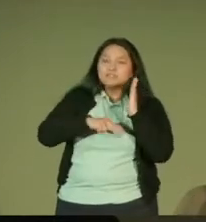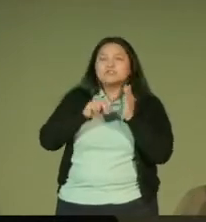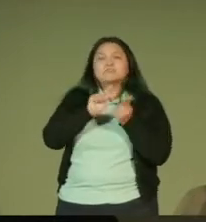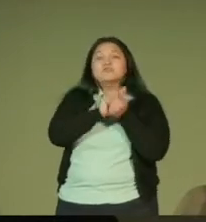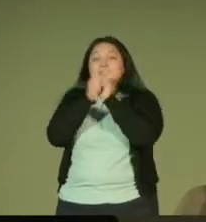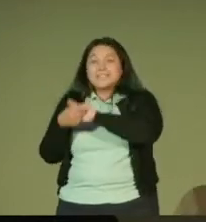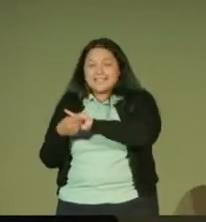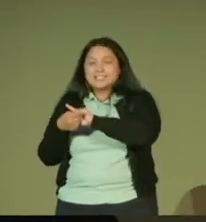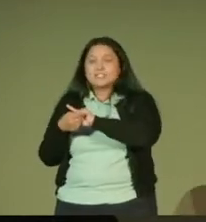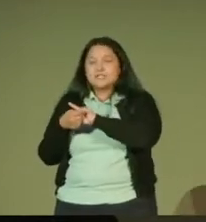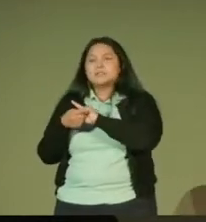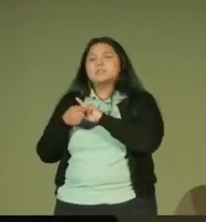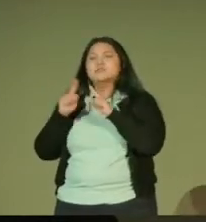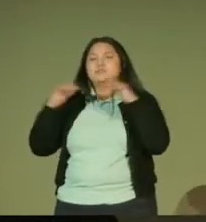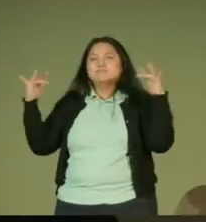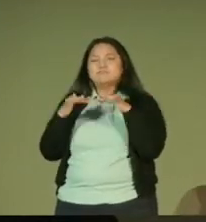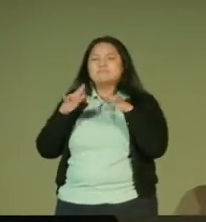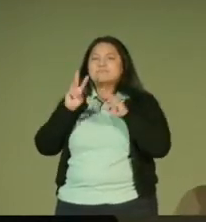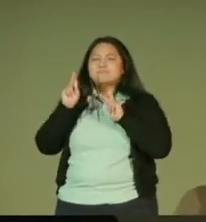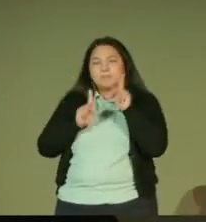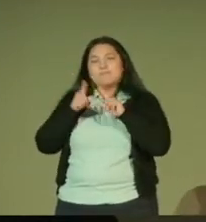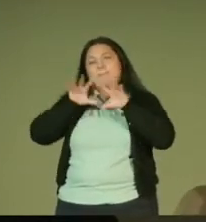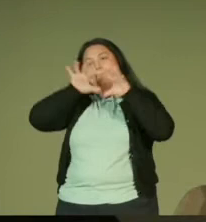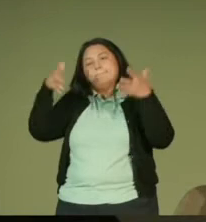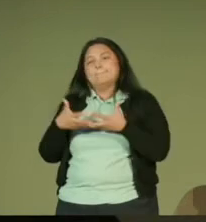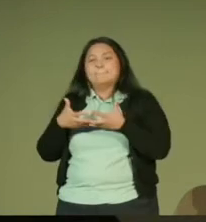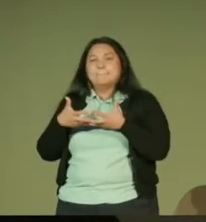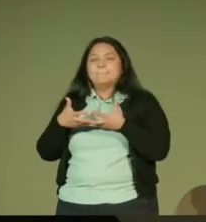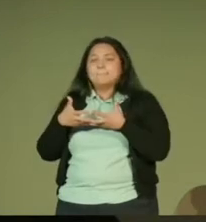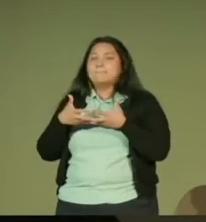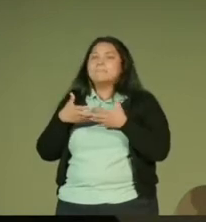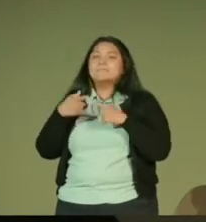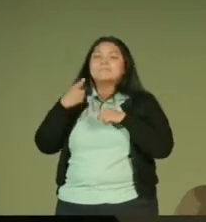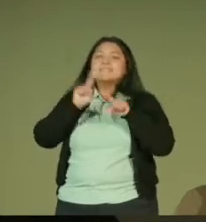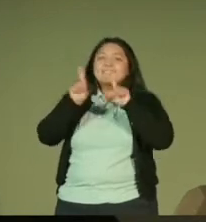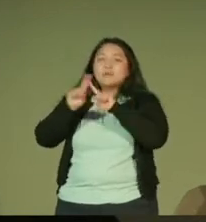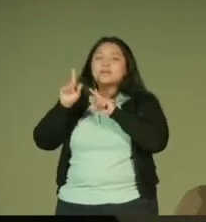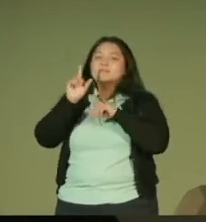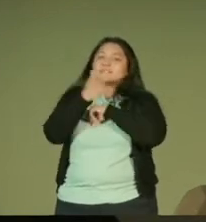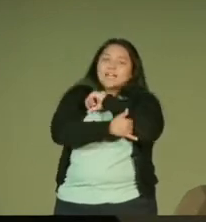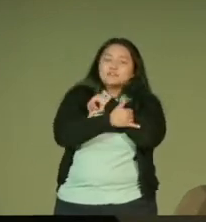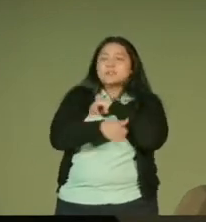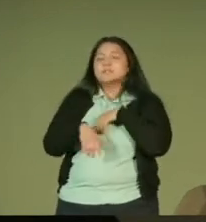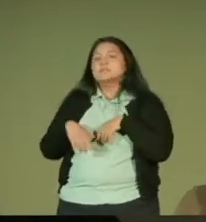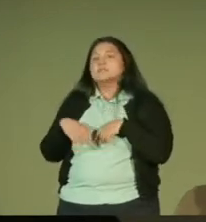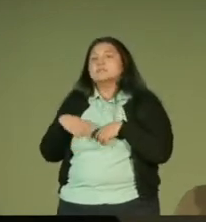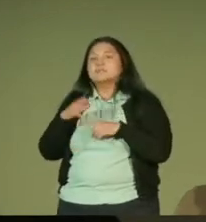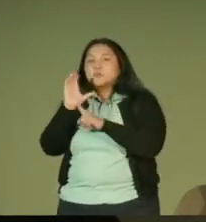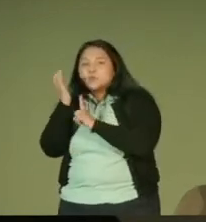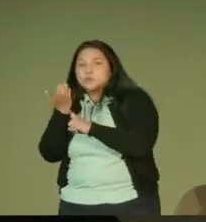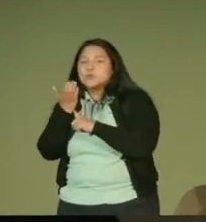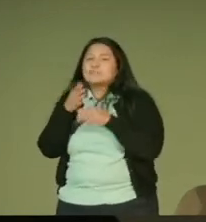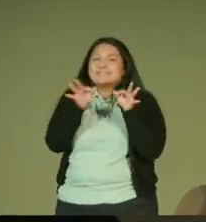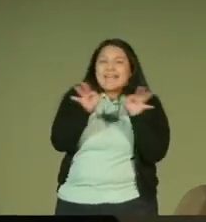convene global voices from around the world across borders, languages, and cultures. And as I think many of